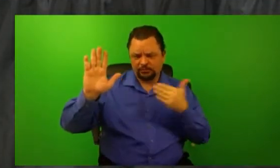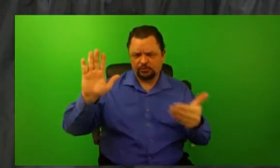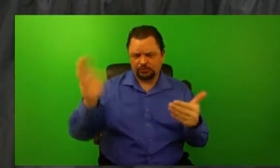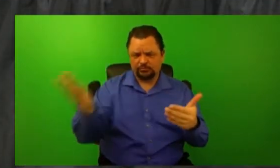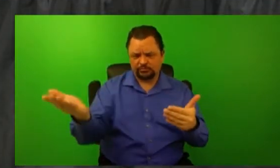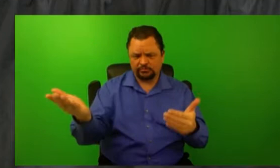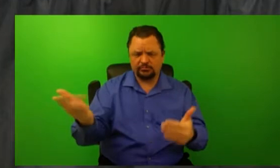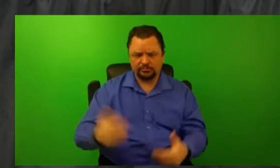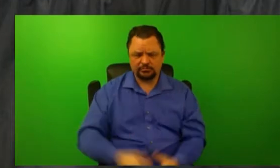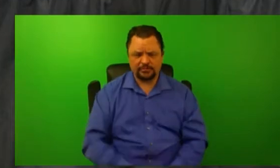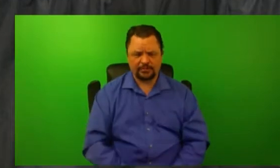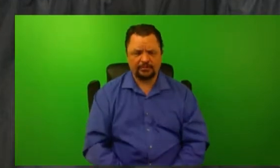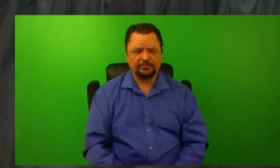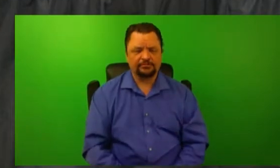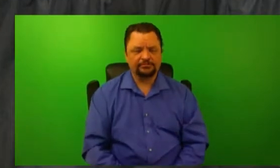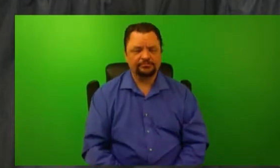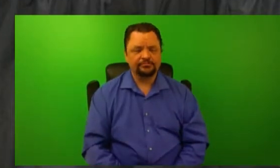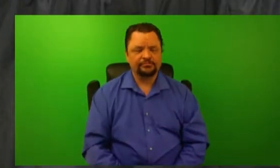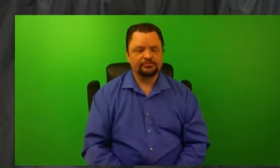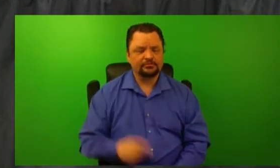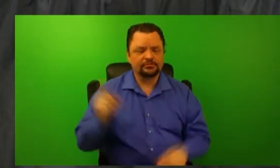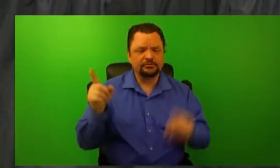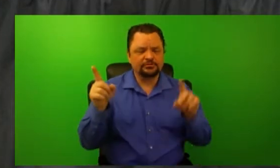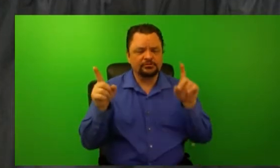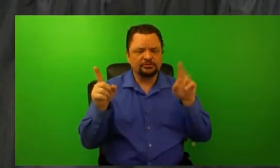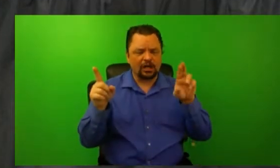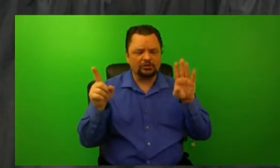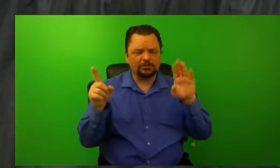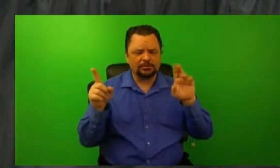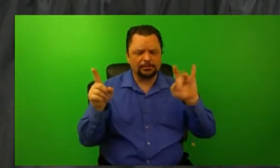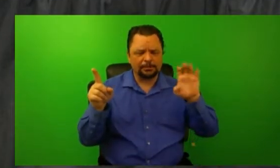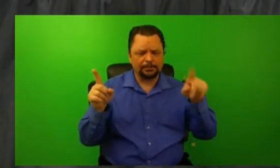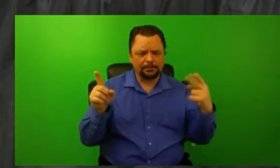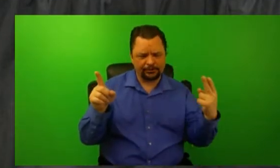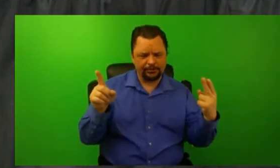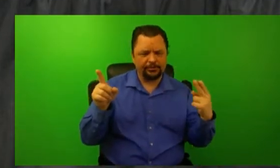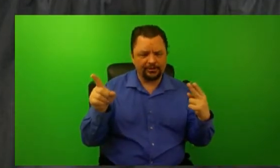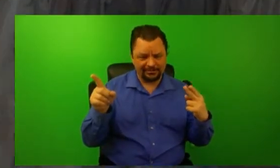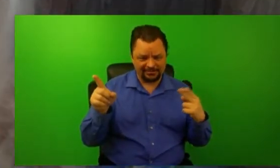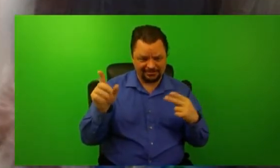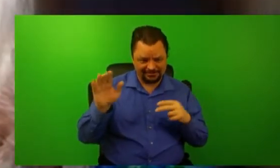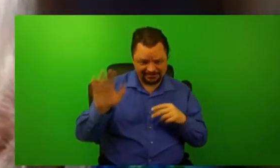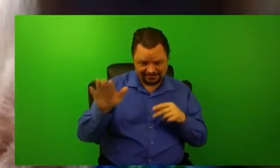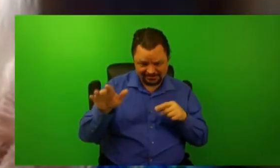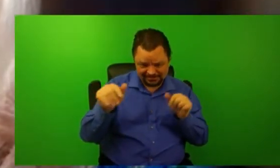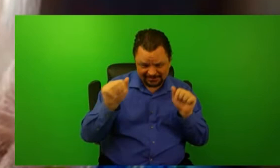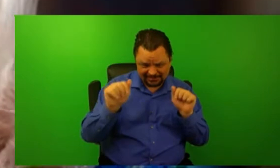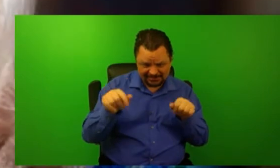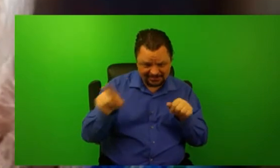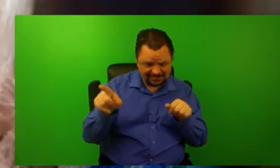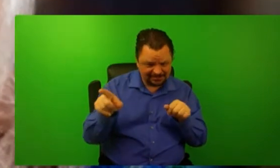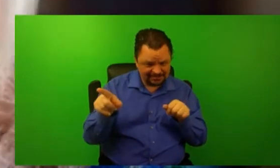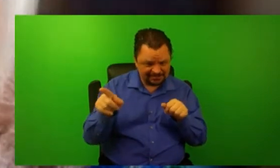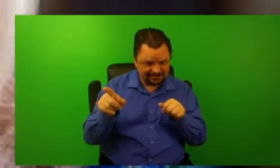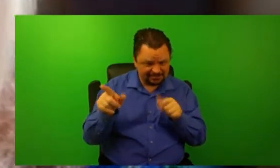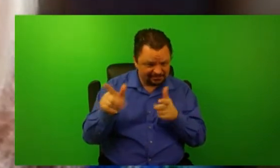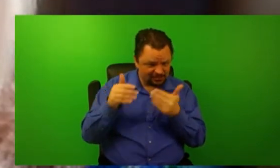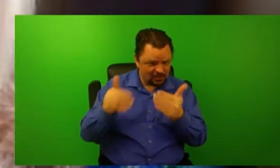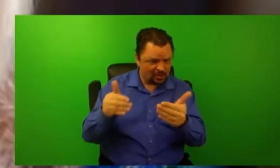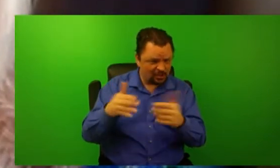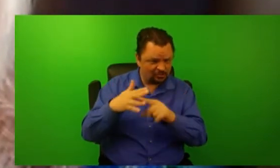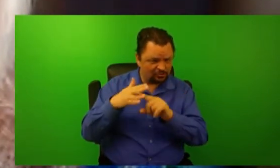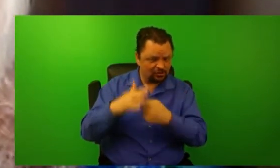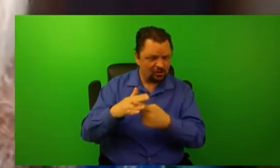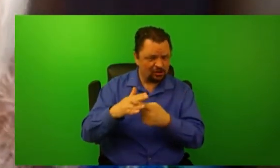Dr. Turbish, would it be possible for whoever's running the running the